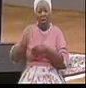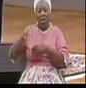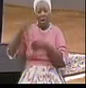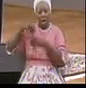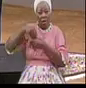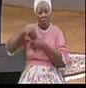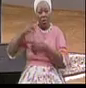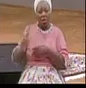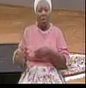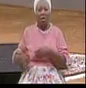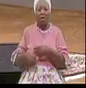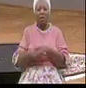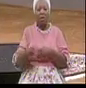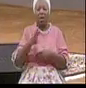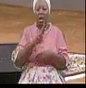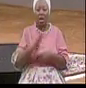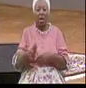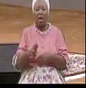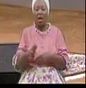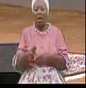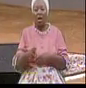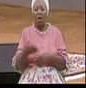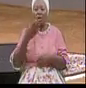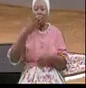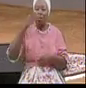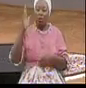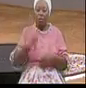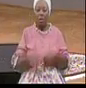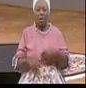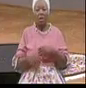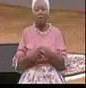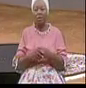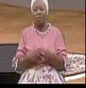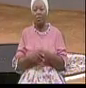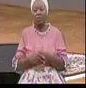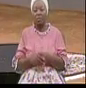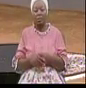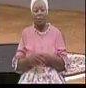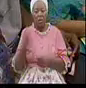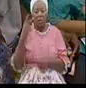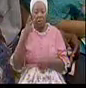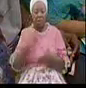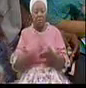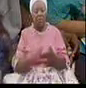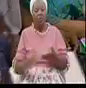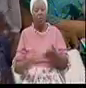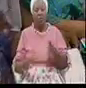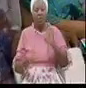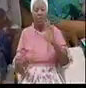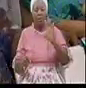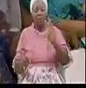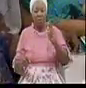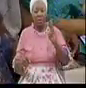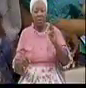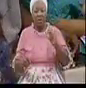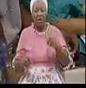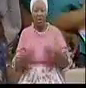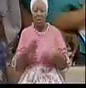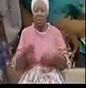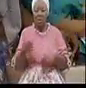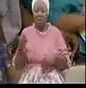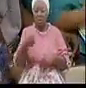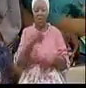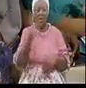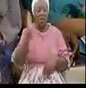inwardly, they are ravening wolves. Look at verse 16. It says, you shall know